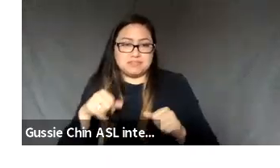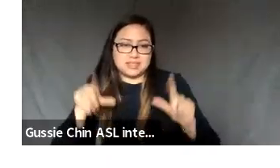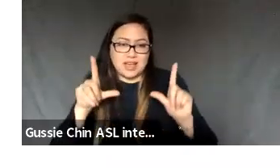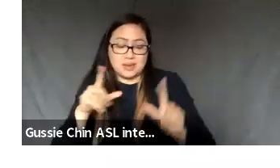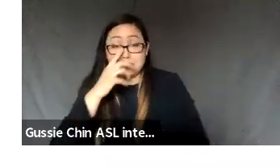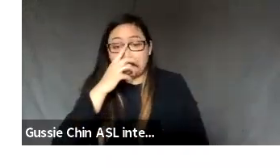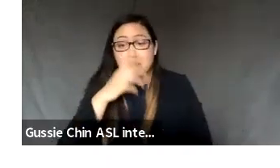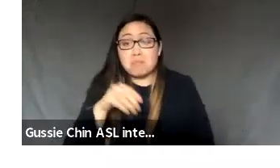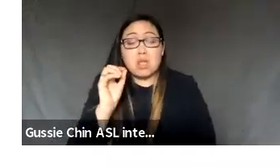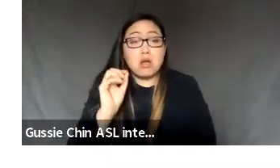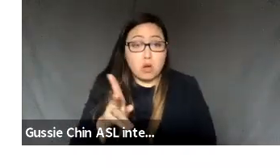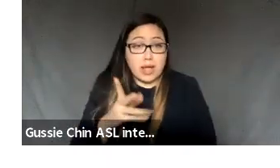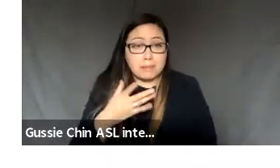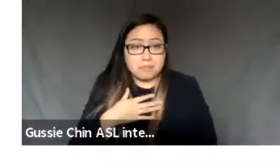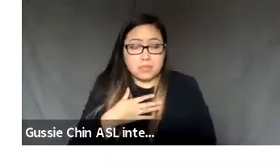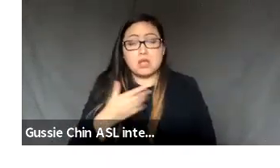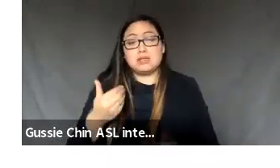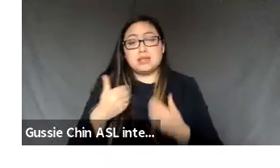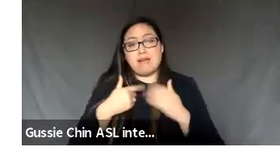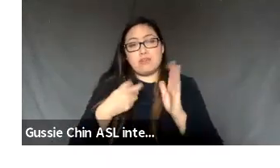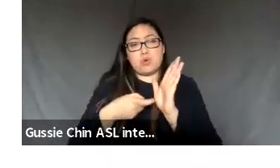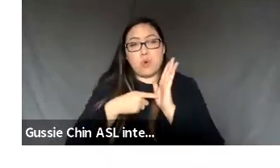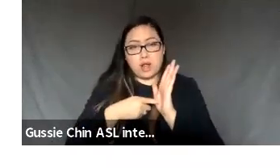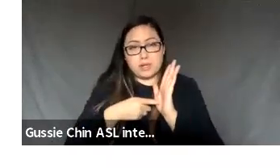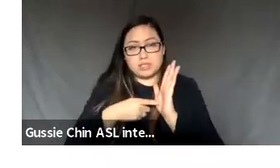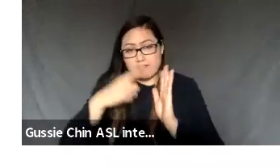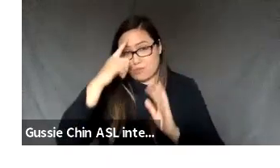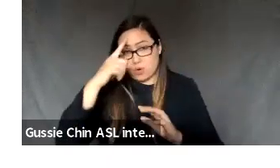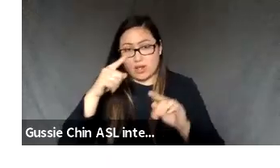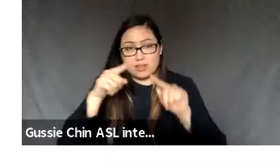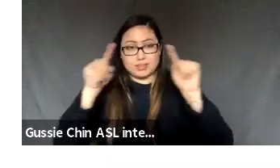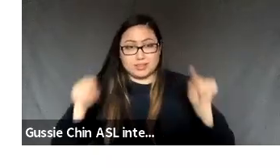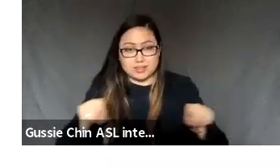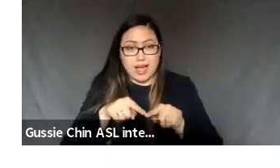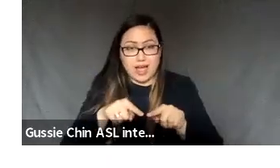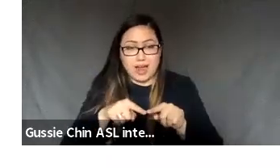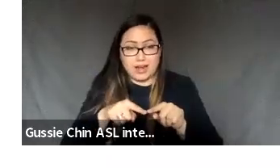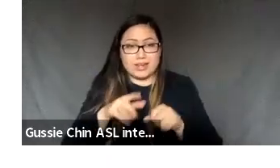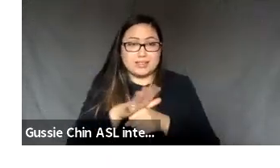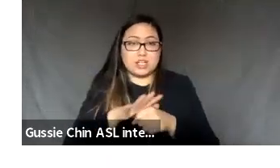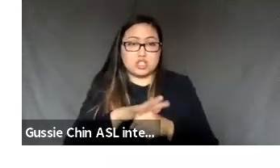Okay. So there's requirements in the sign section, in section 216.